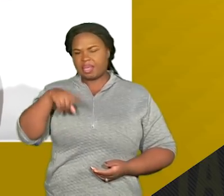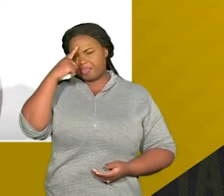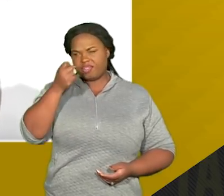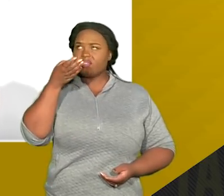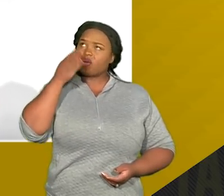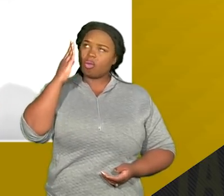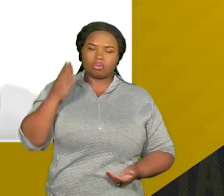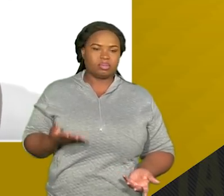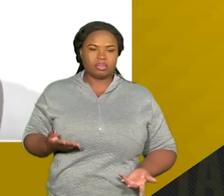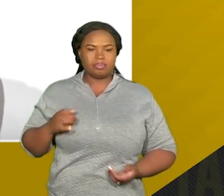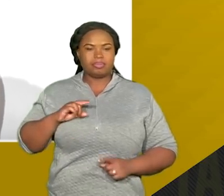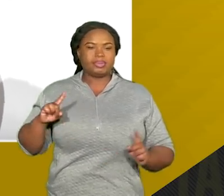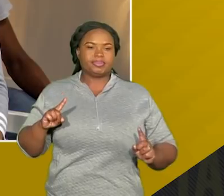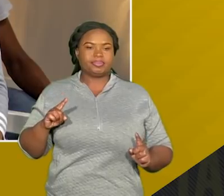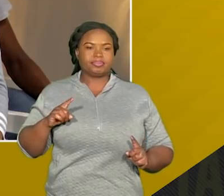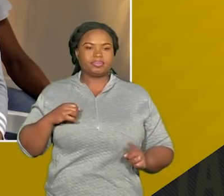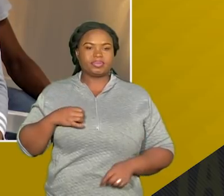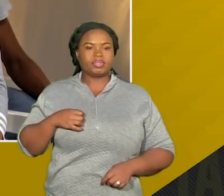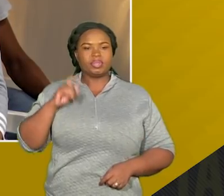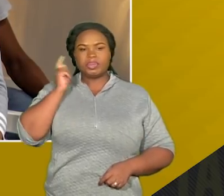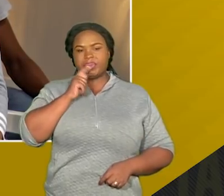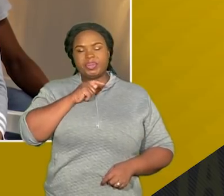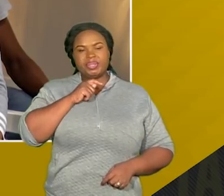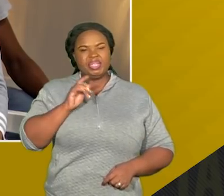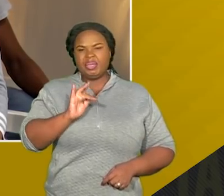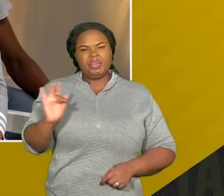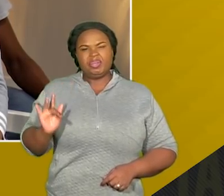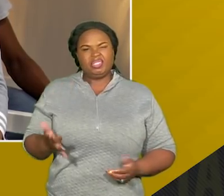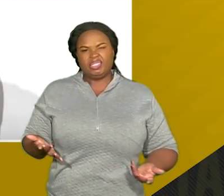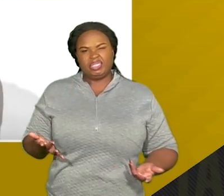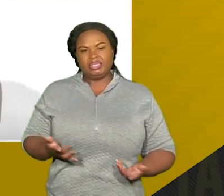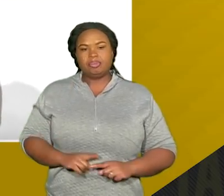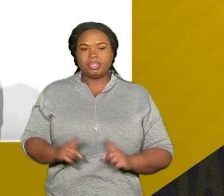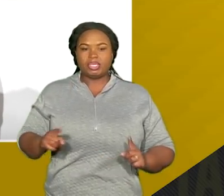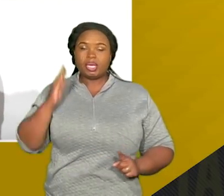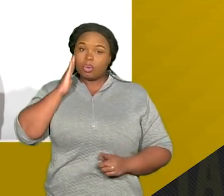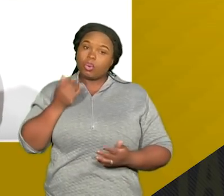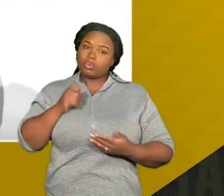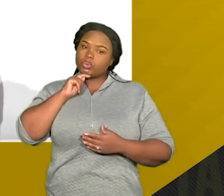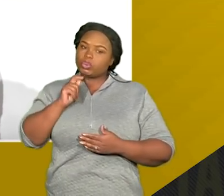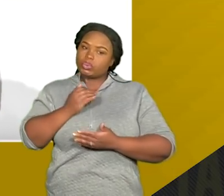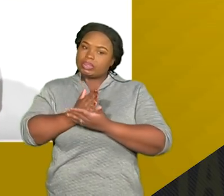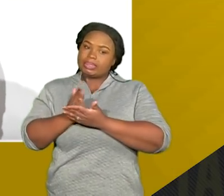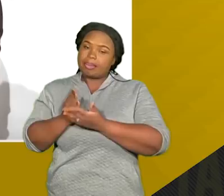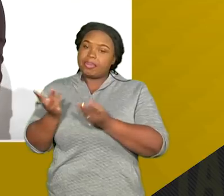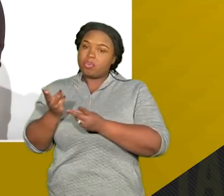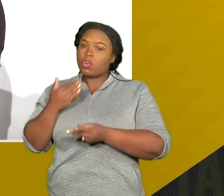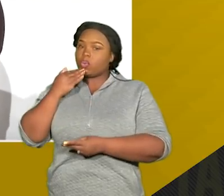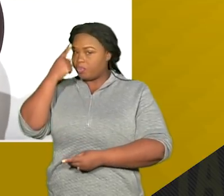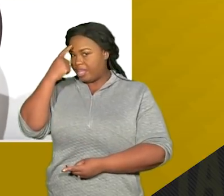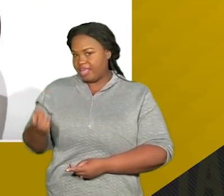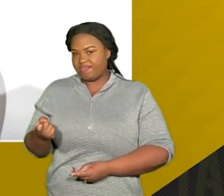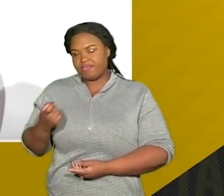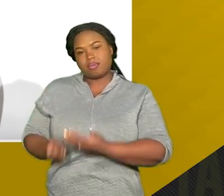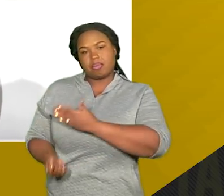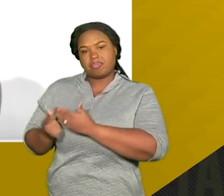much in God that I don't think that ubuthakathi bukhona that much. But I know ukuthi buyenzeka to people who believe in witchcraft.